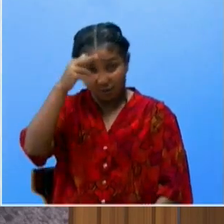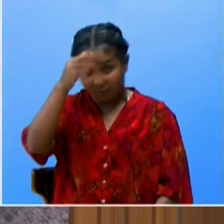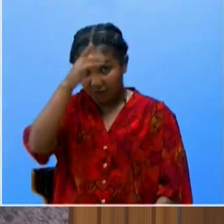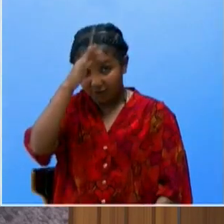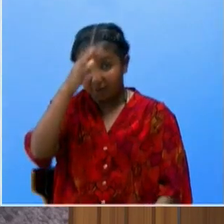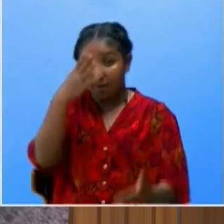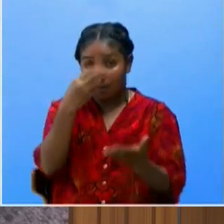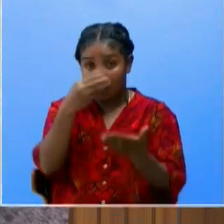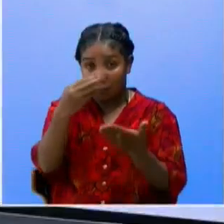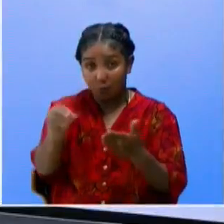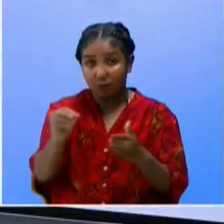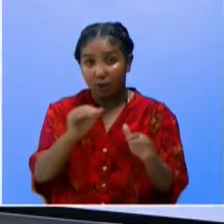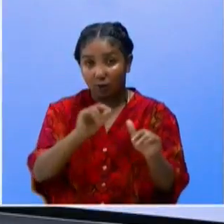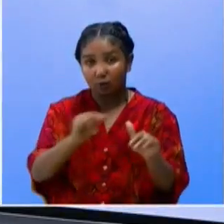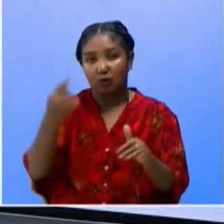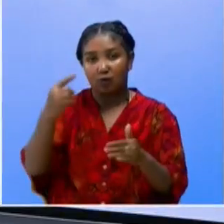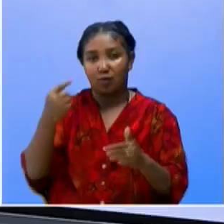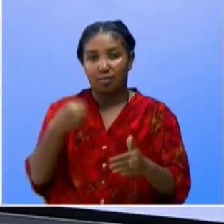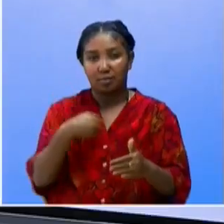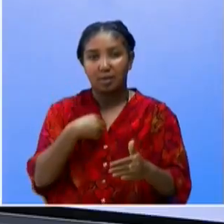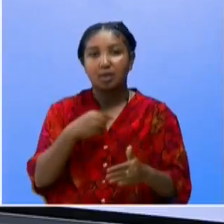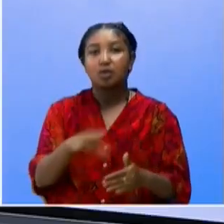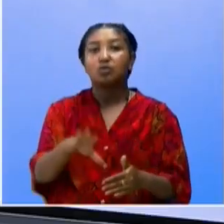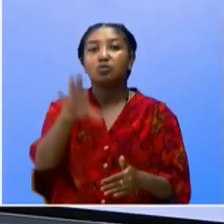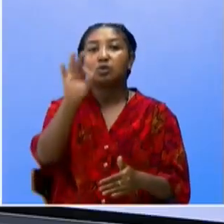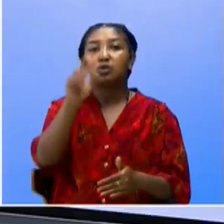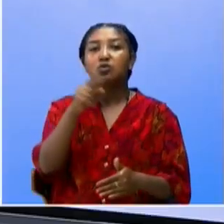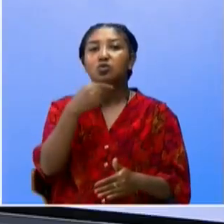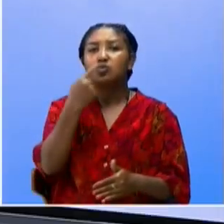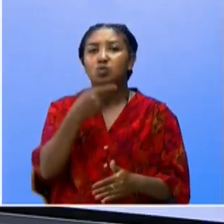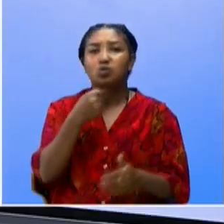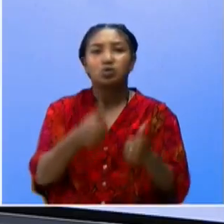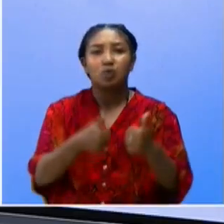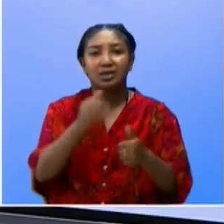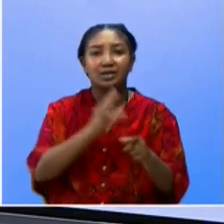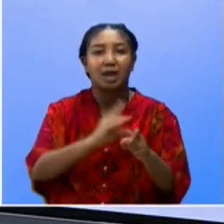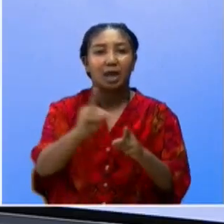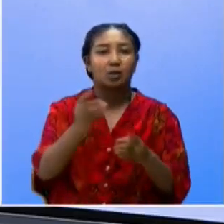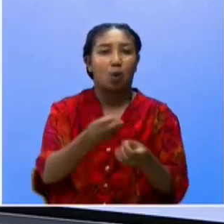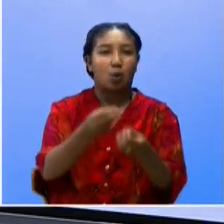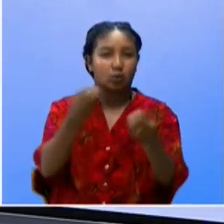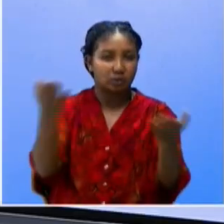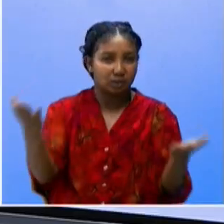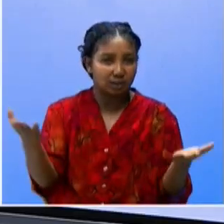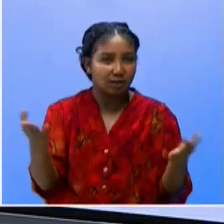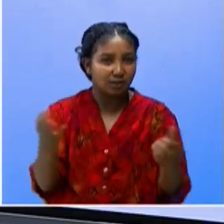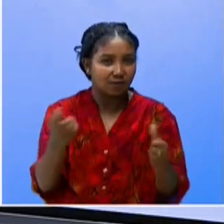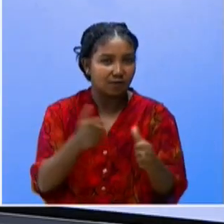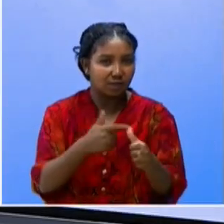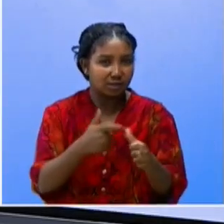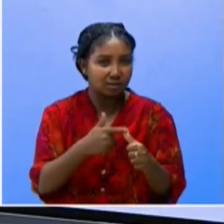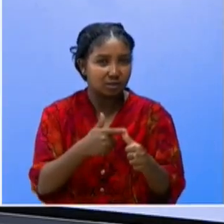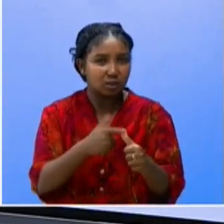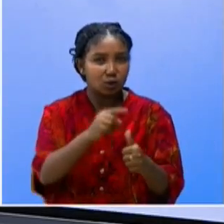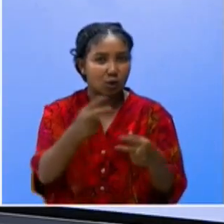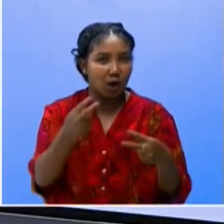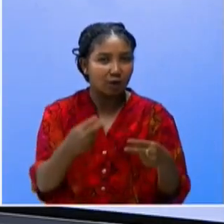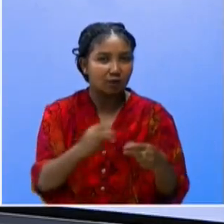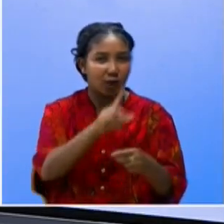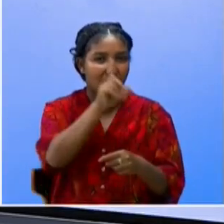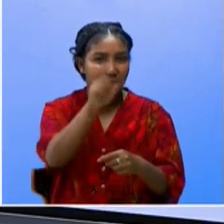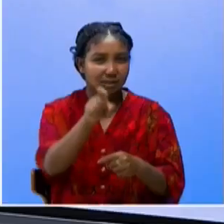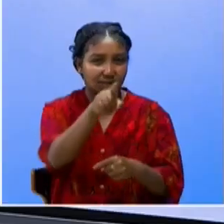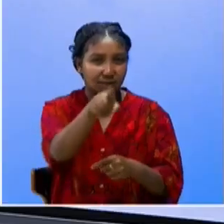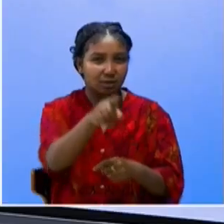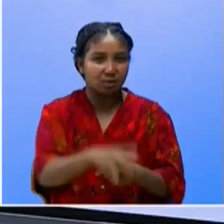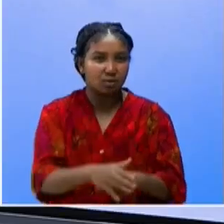me. To get which one is direct object, first of all, you have to ask